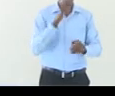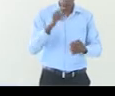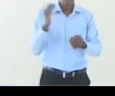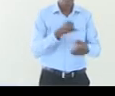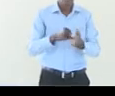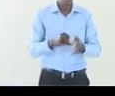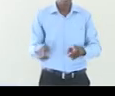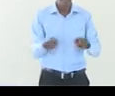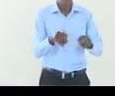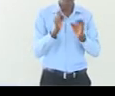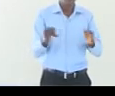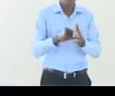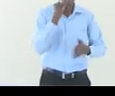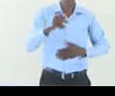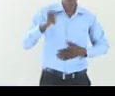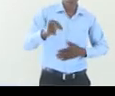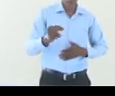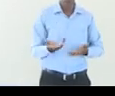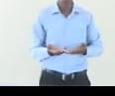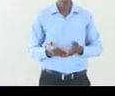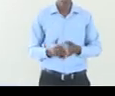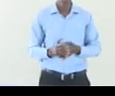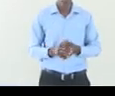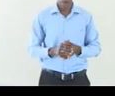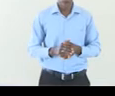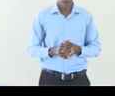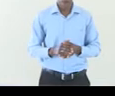as if it is normal. And I'm saying,